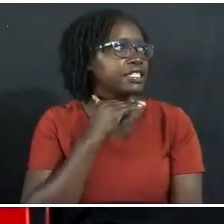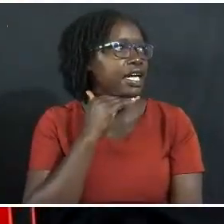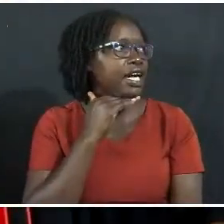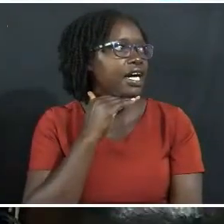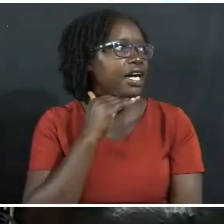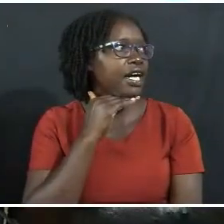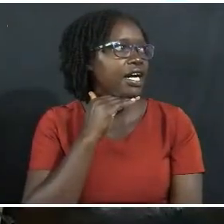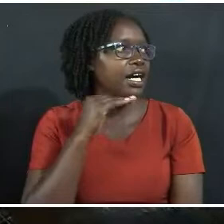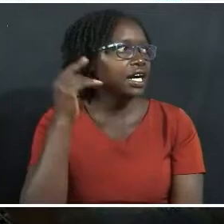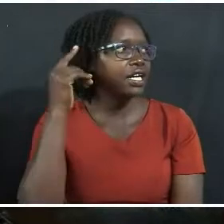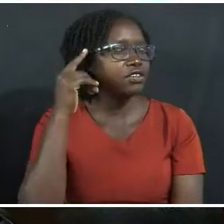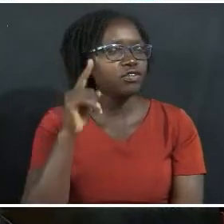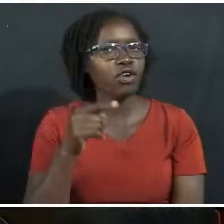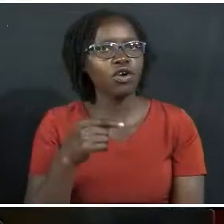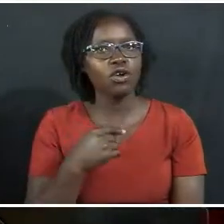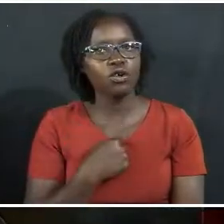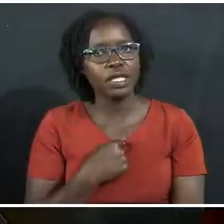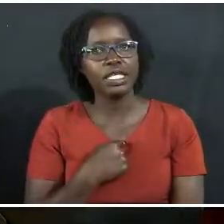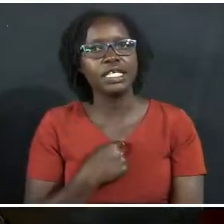way clear.